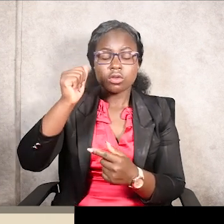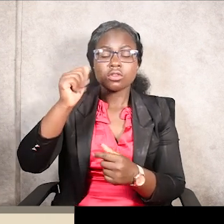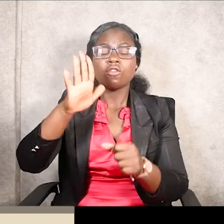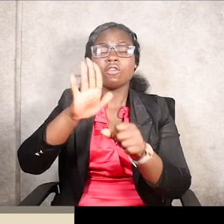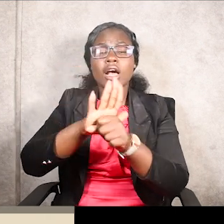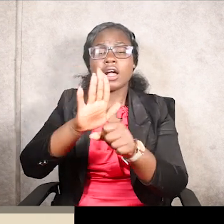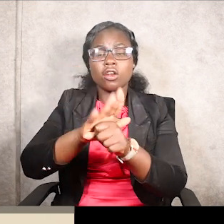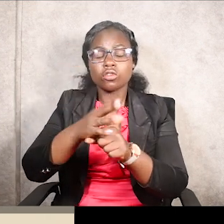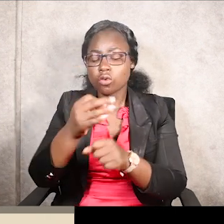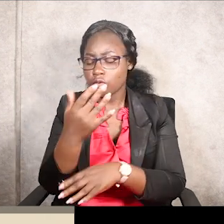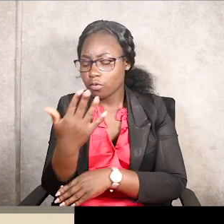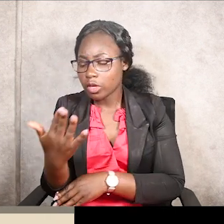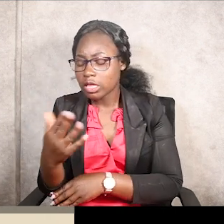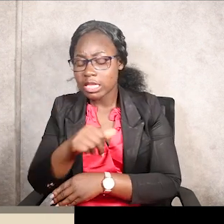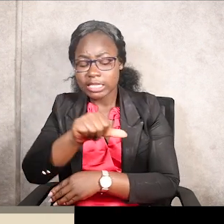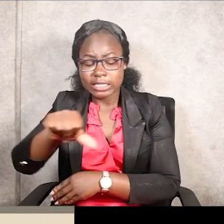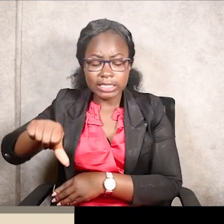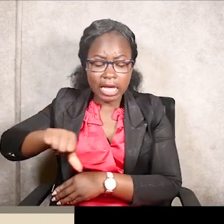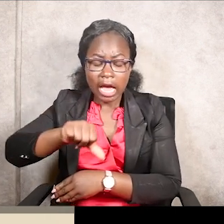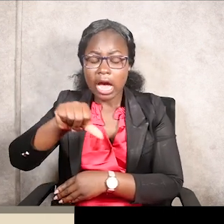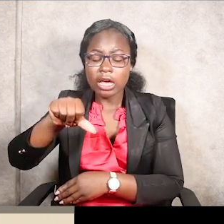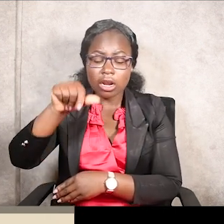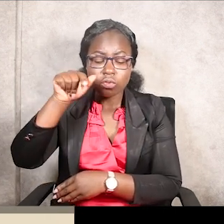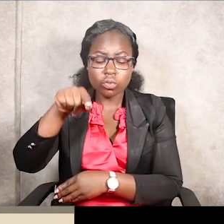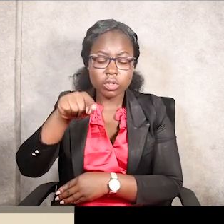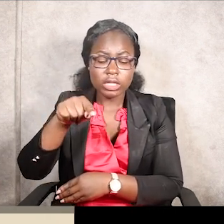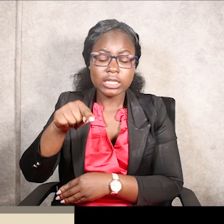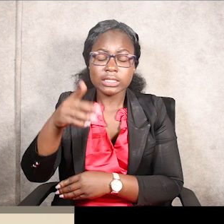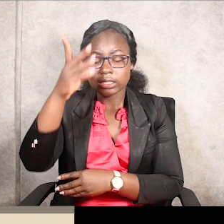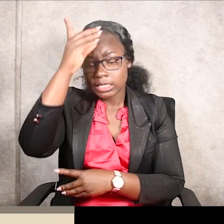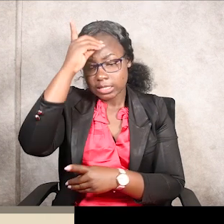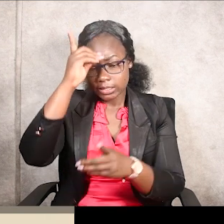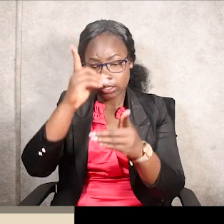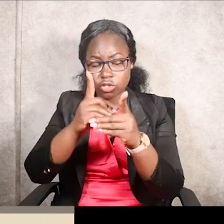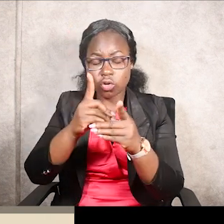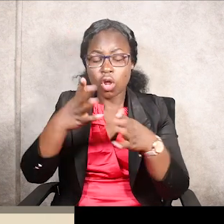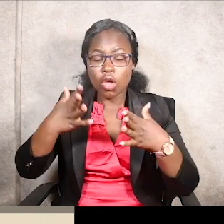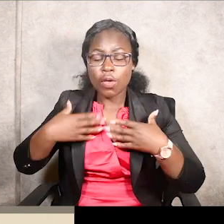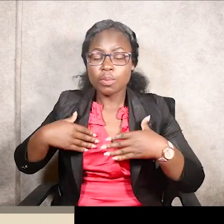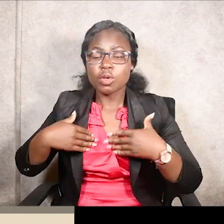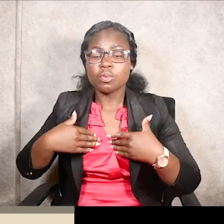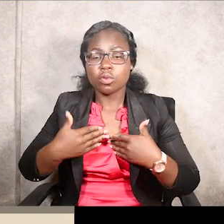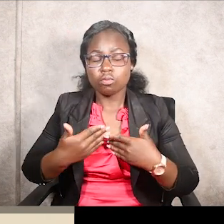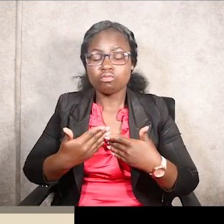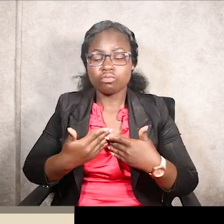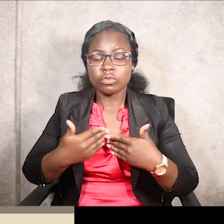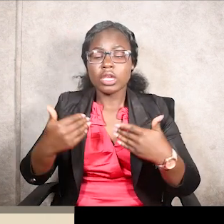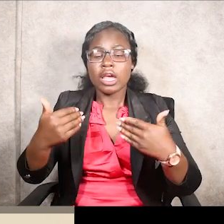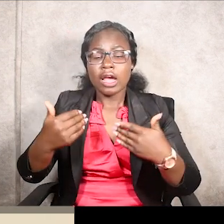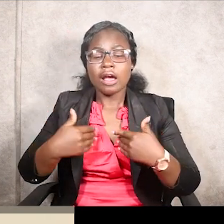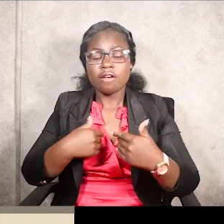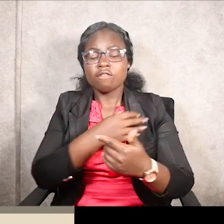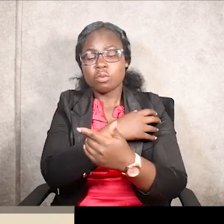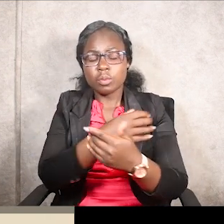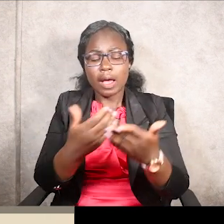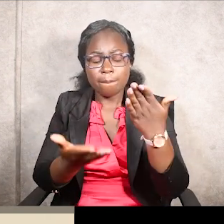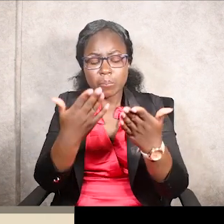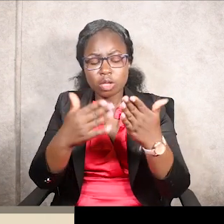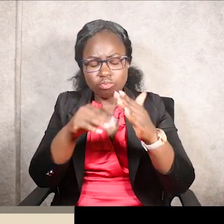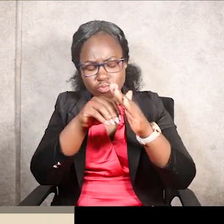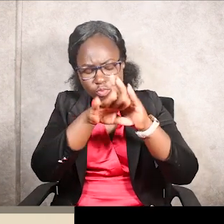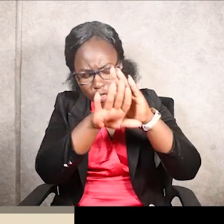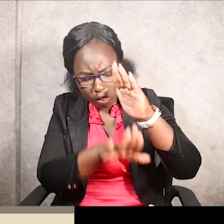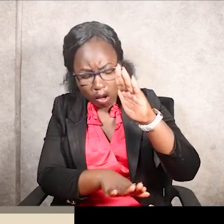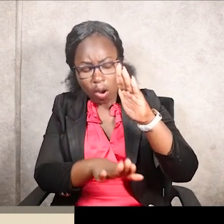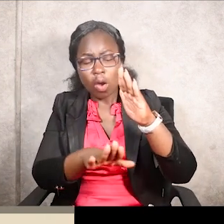many things surrounding that kind of decision. People's spending power might have gone down because